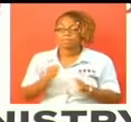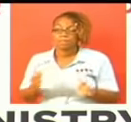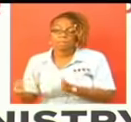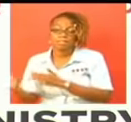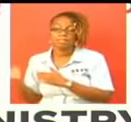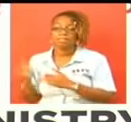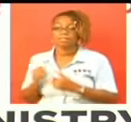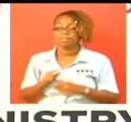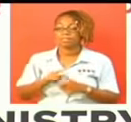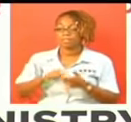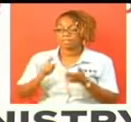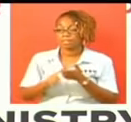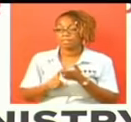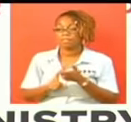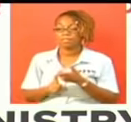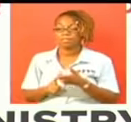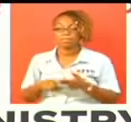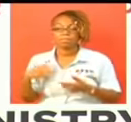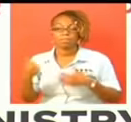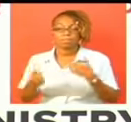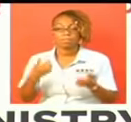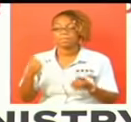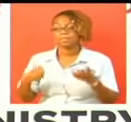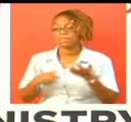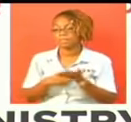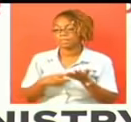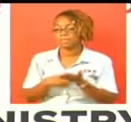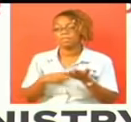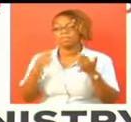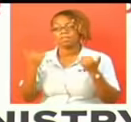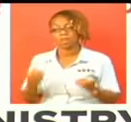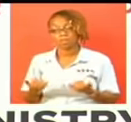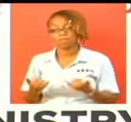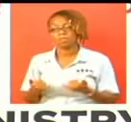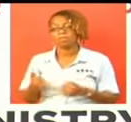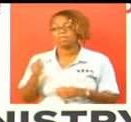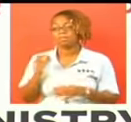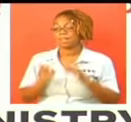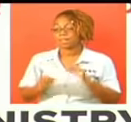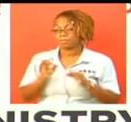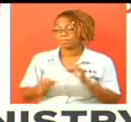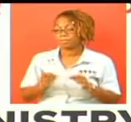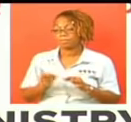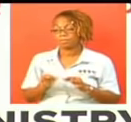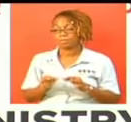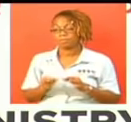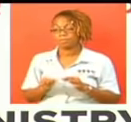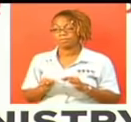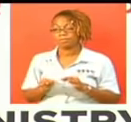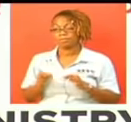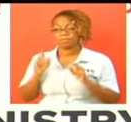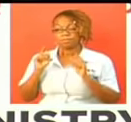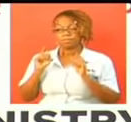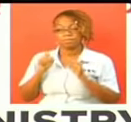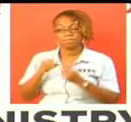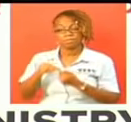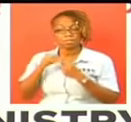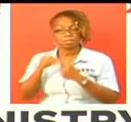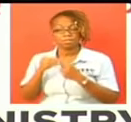vaccine isn't recognized by a country, then you have to factor the need for quarantine, etc.,